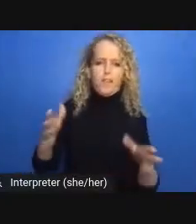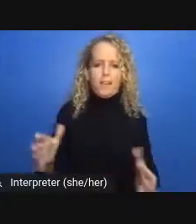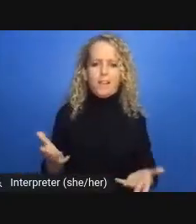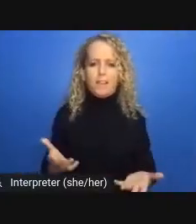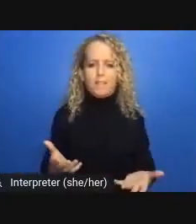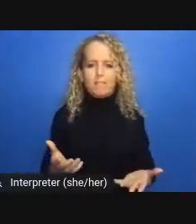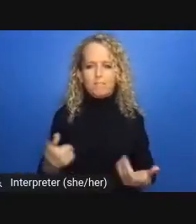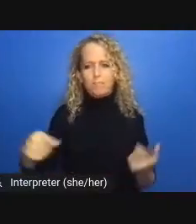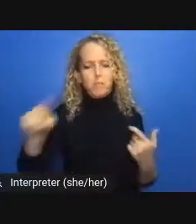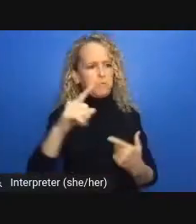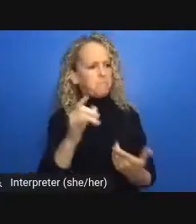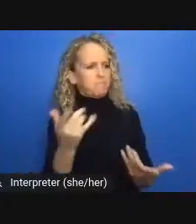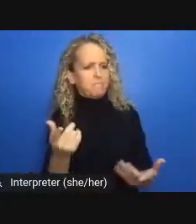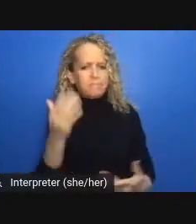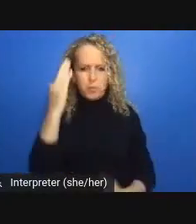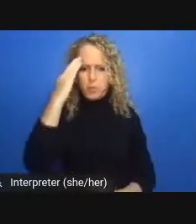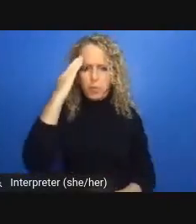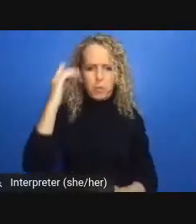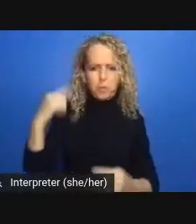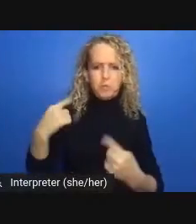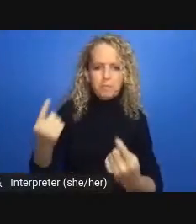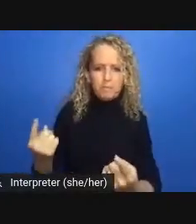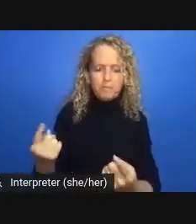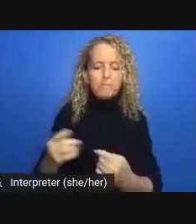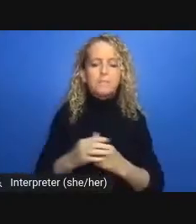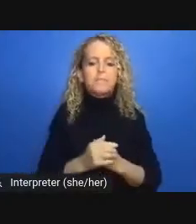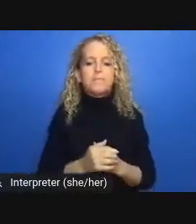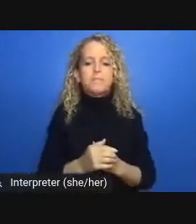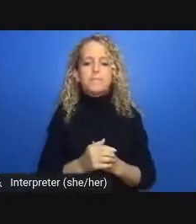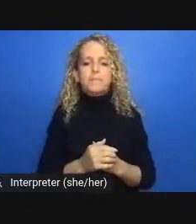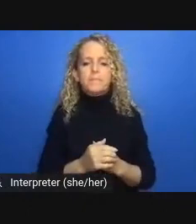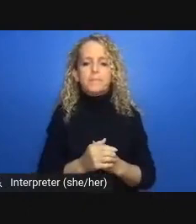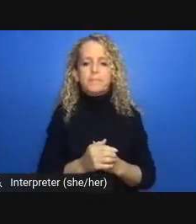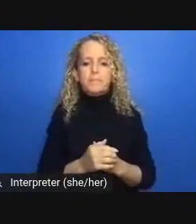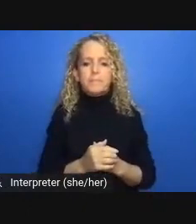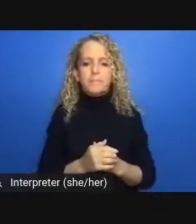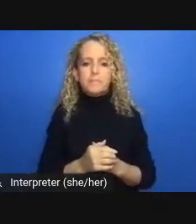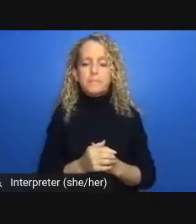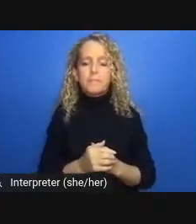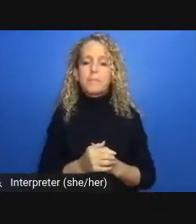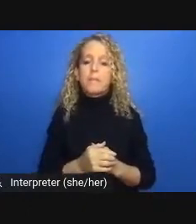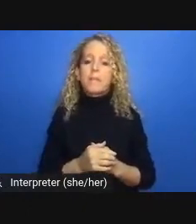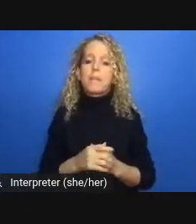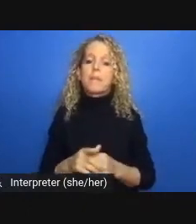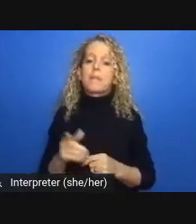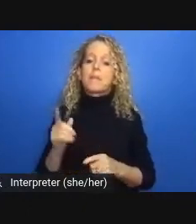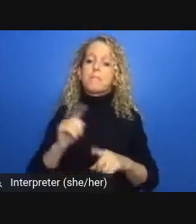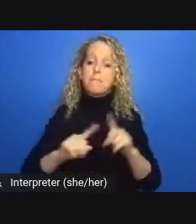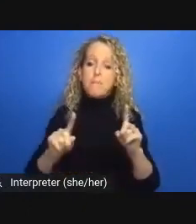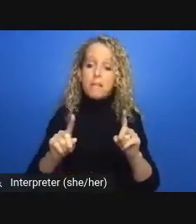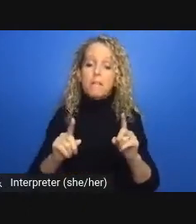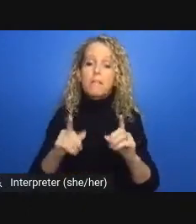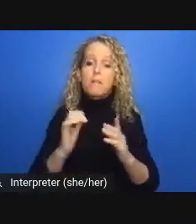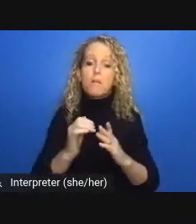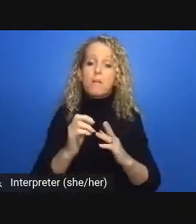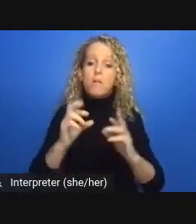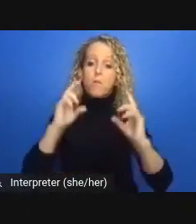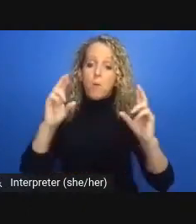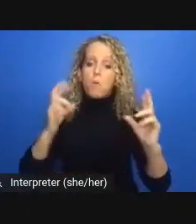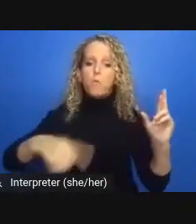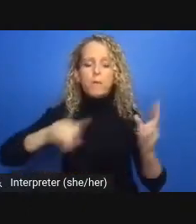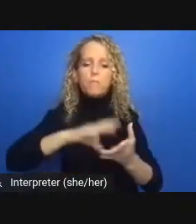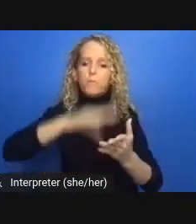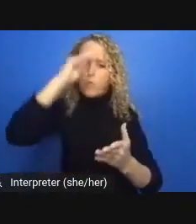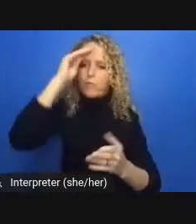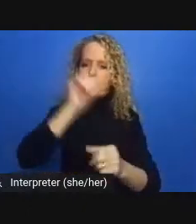new in this report. But what I hope to do is maybe learn from each other. So those in the food producing community can maybe learn